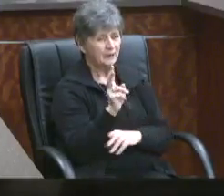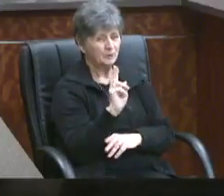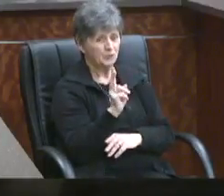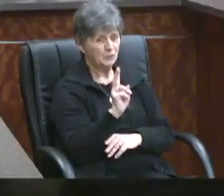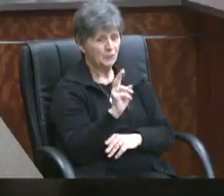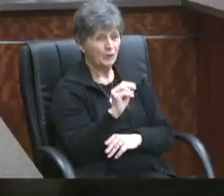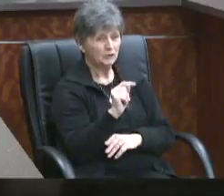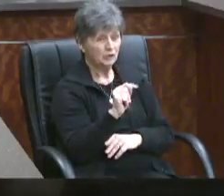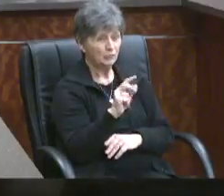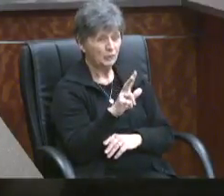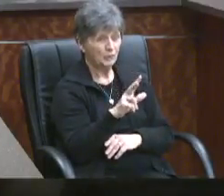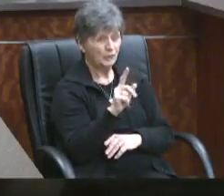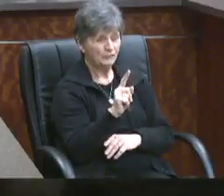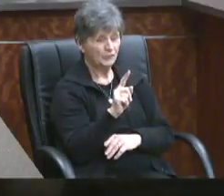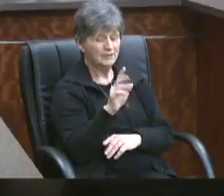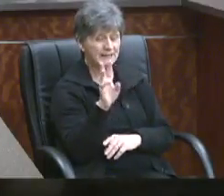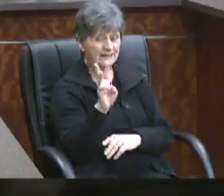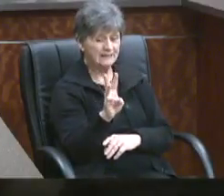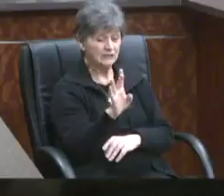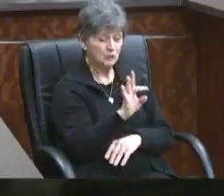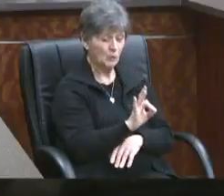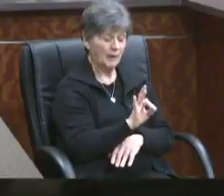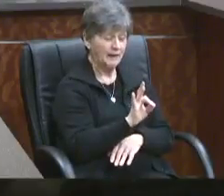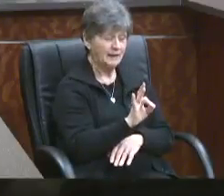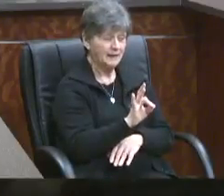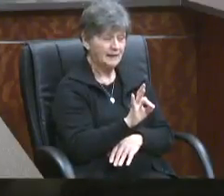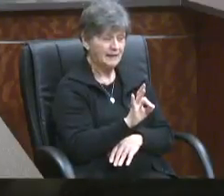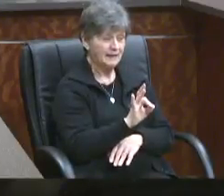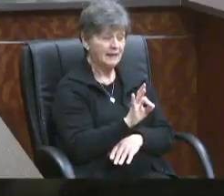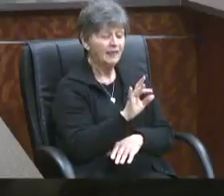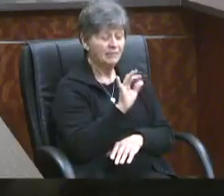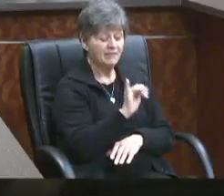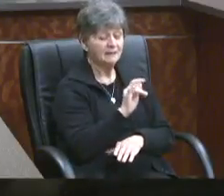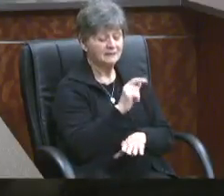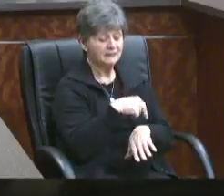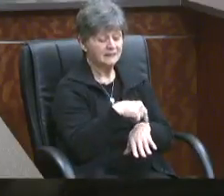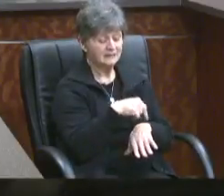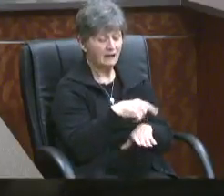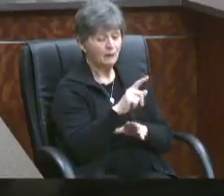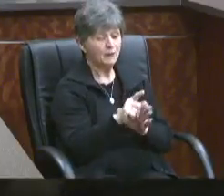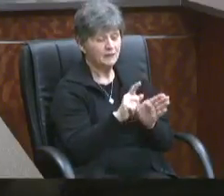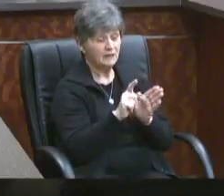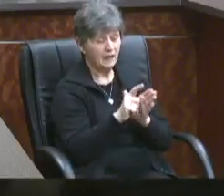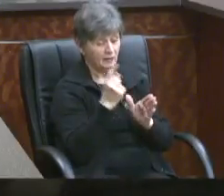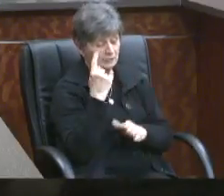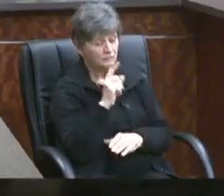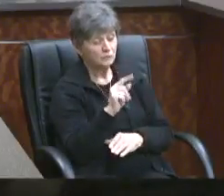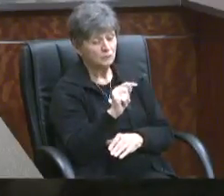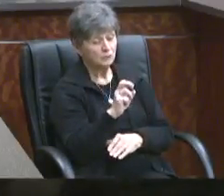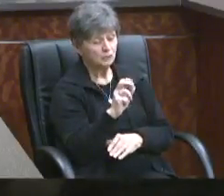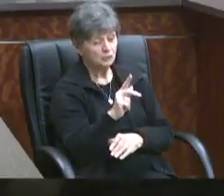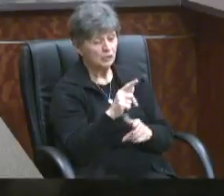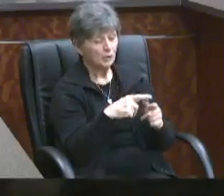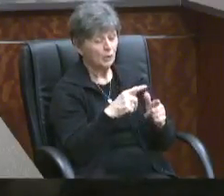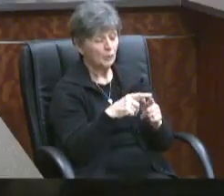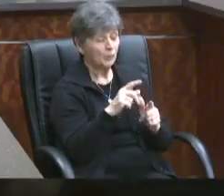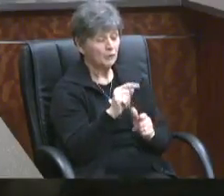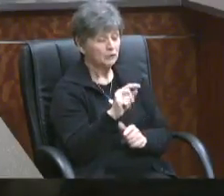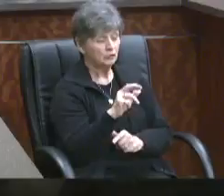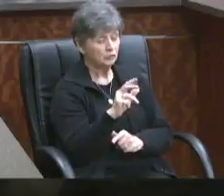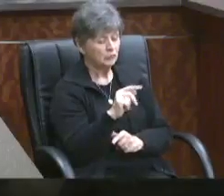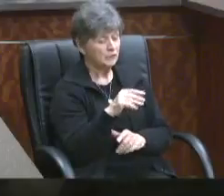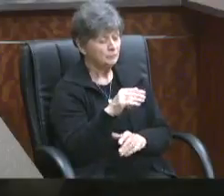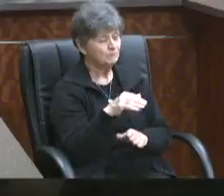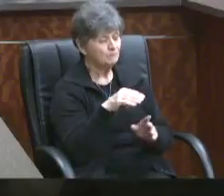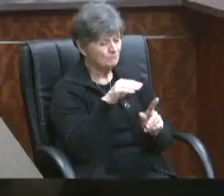October the 31st from 6 to 8 is the hours for trick or treat in the city of Laurel. We again remind everyone to be